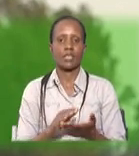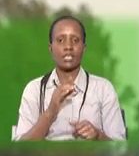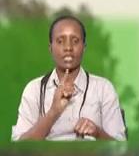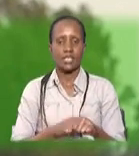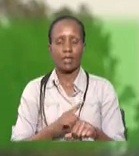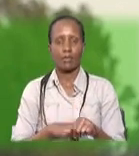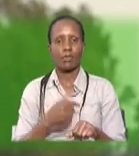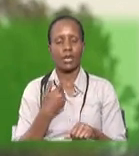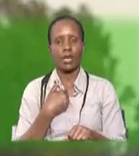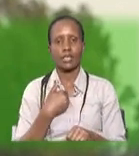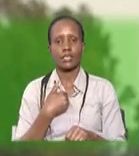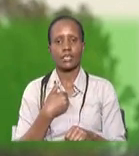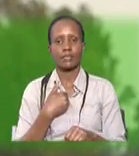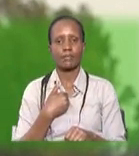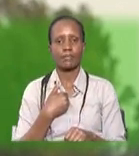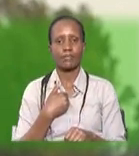scheme degenerated during the time when we